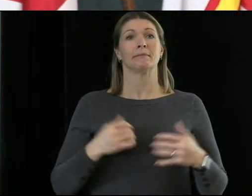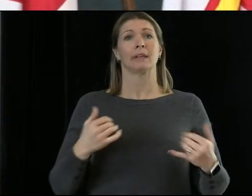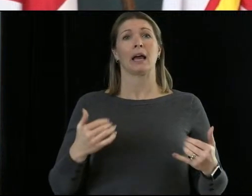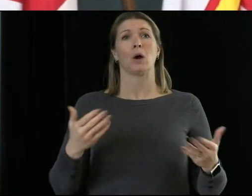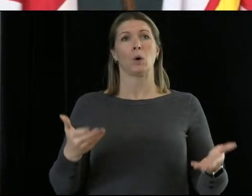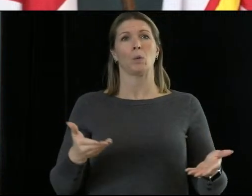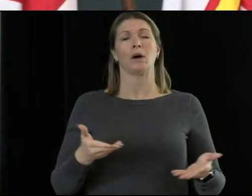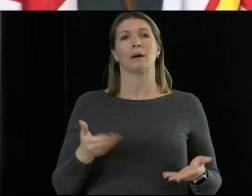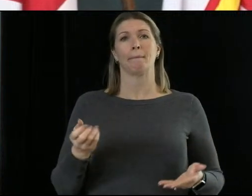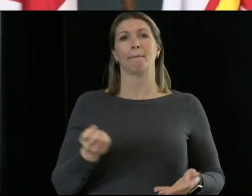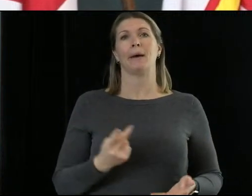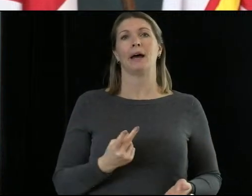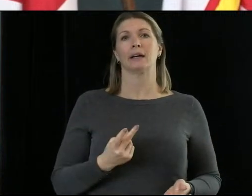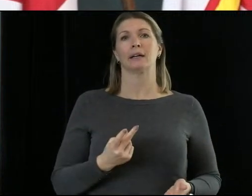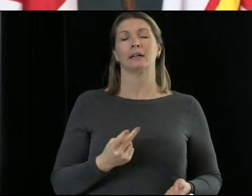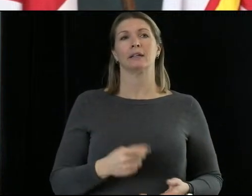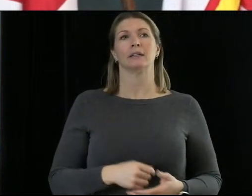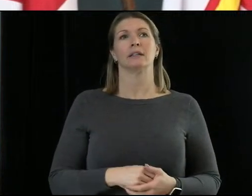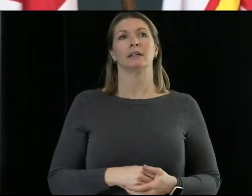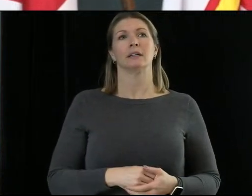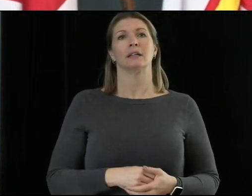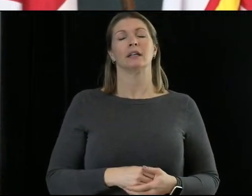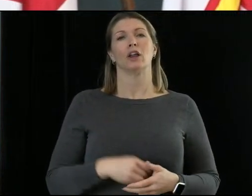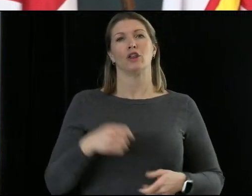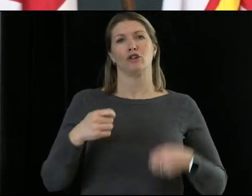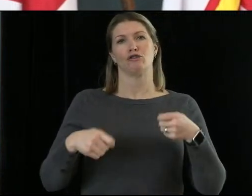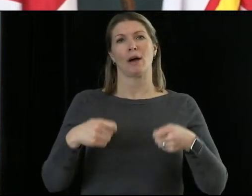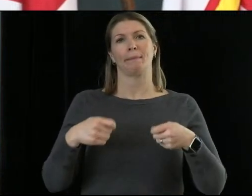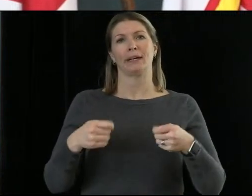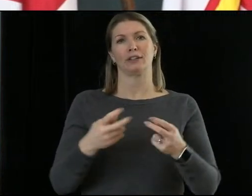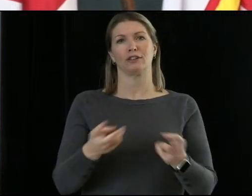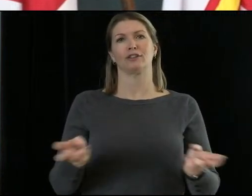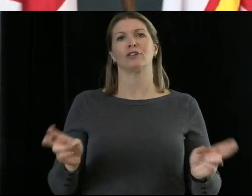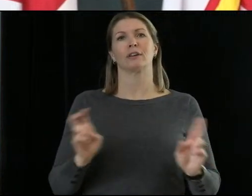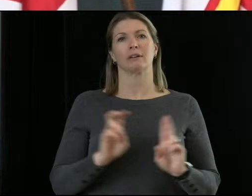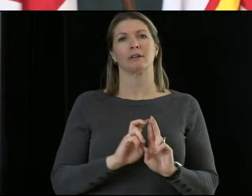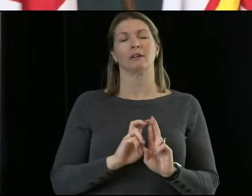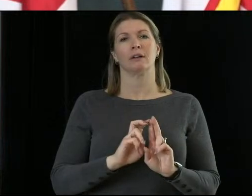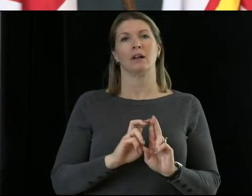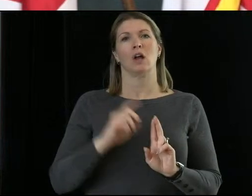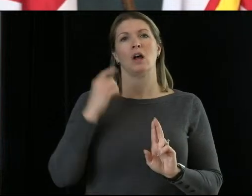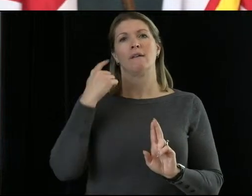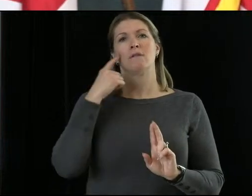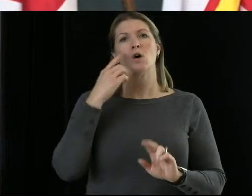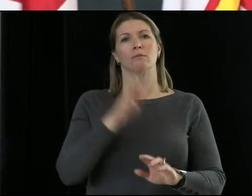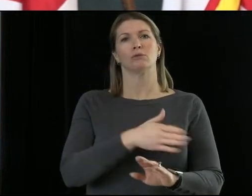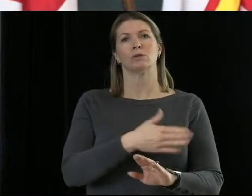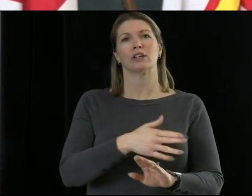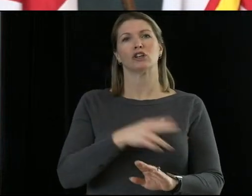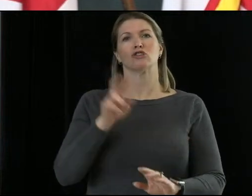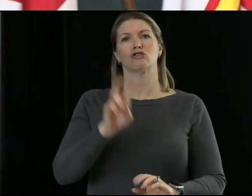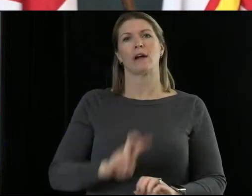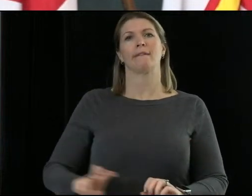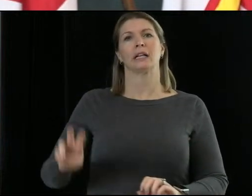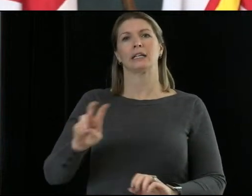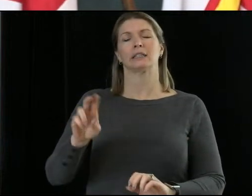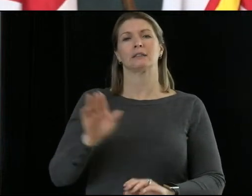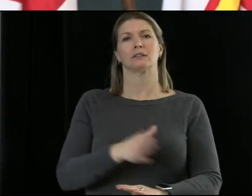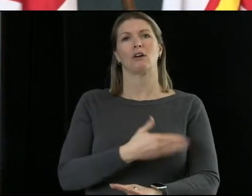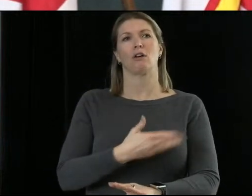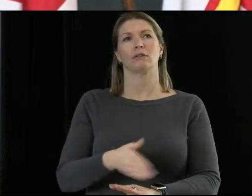please welcome back Wabeg Muan Drumming to perform Traveling Song.